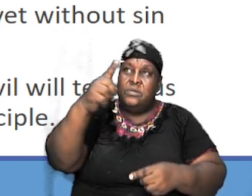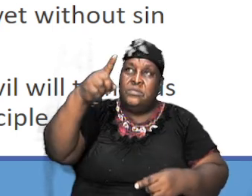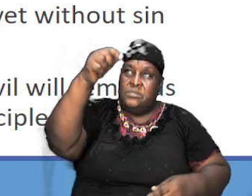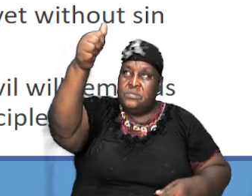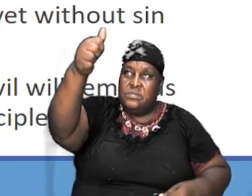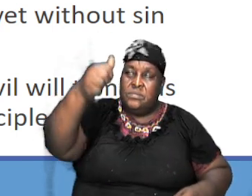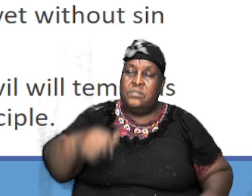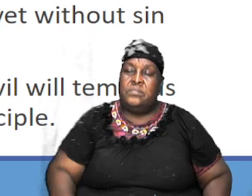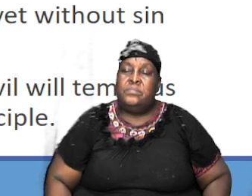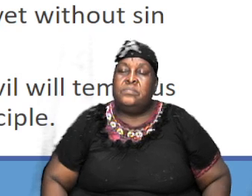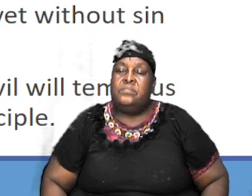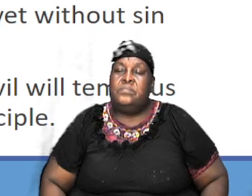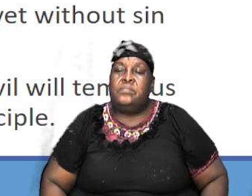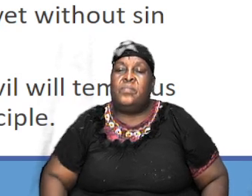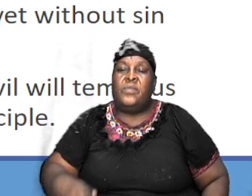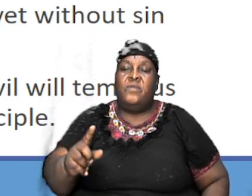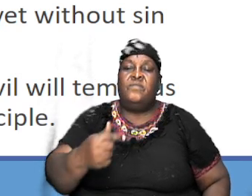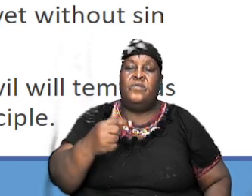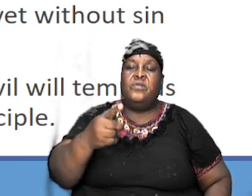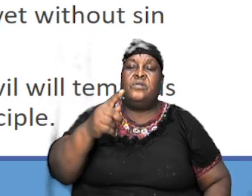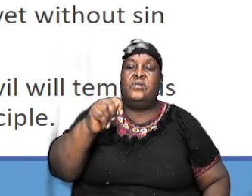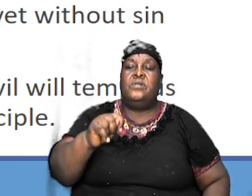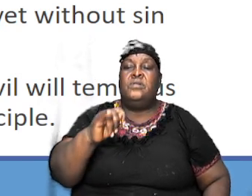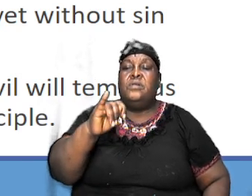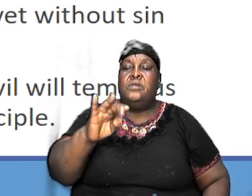himself. So